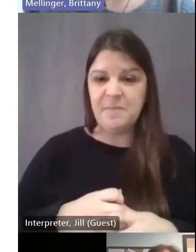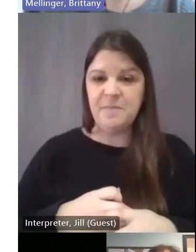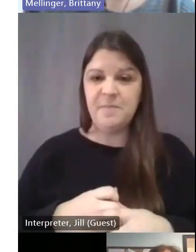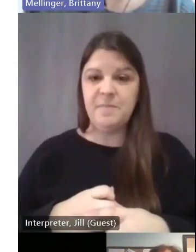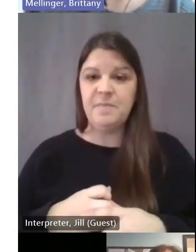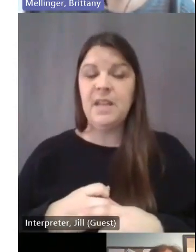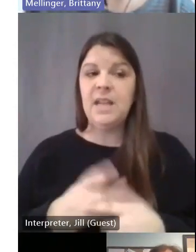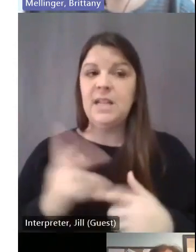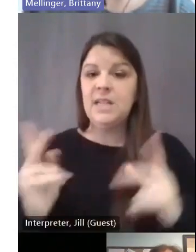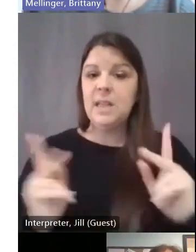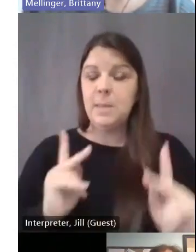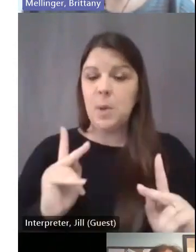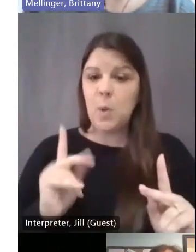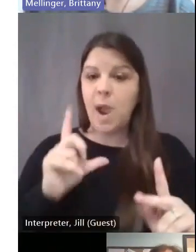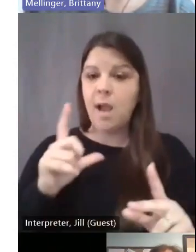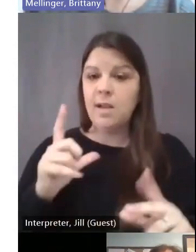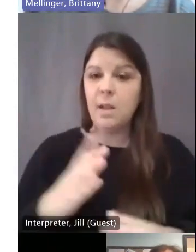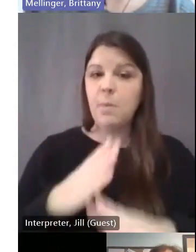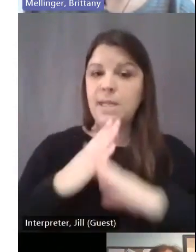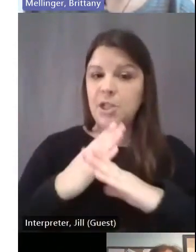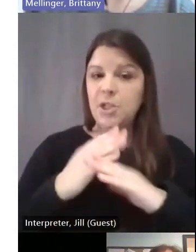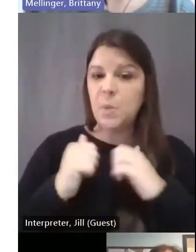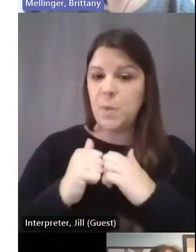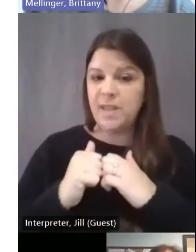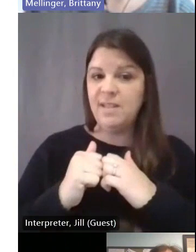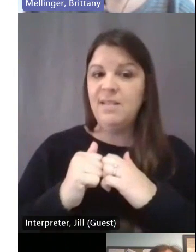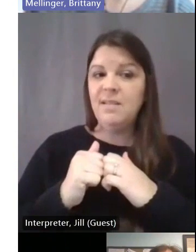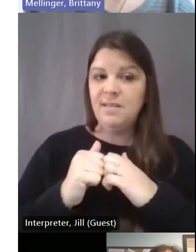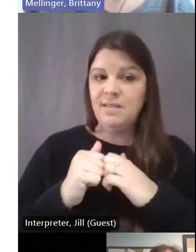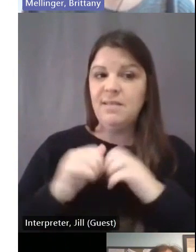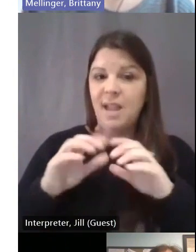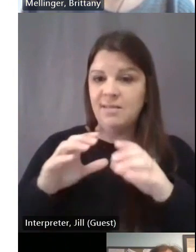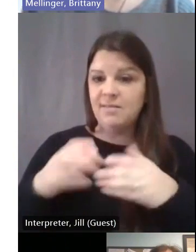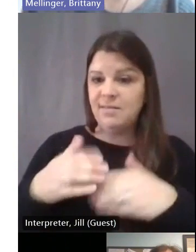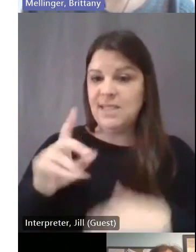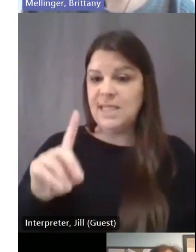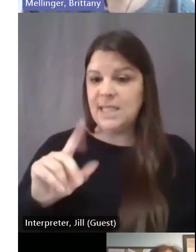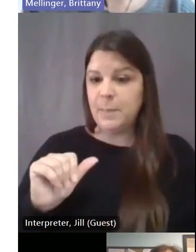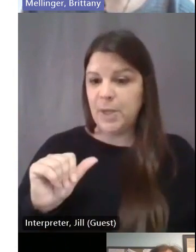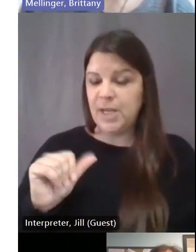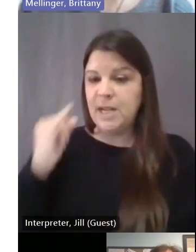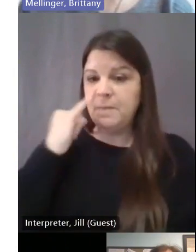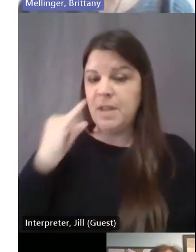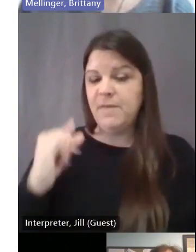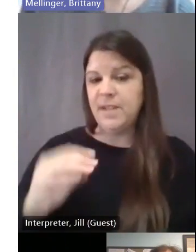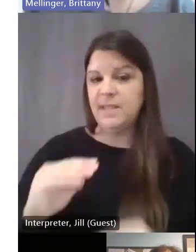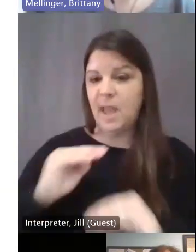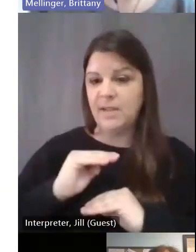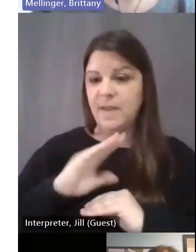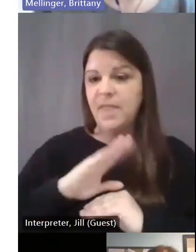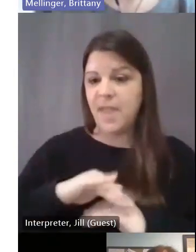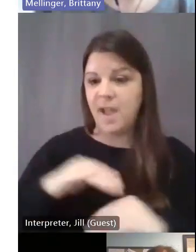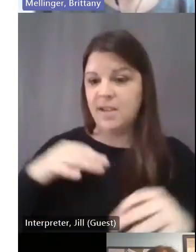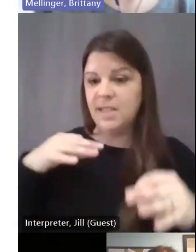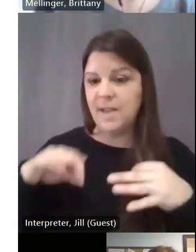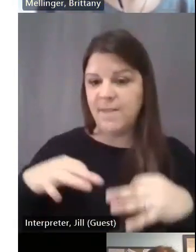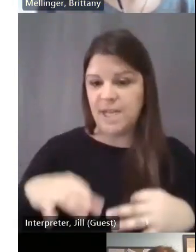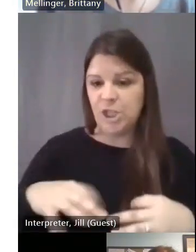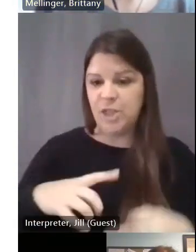someone would have protections under the protected class of disabilities if it meets that definition at the top of the